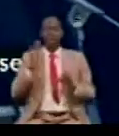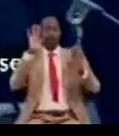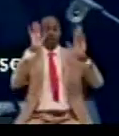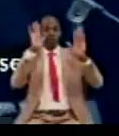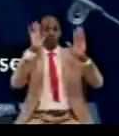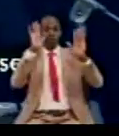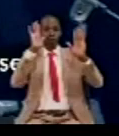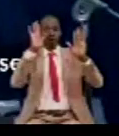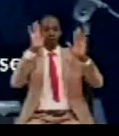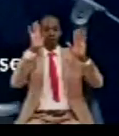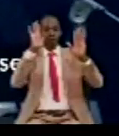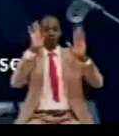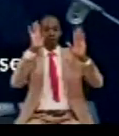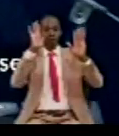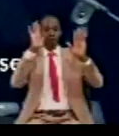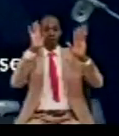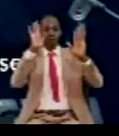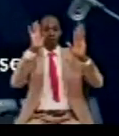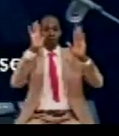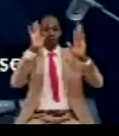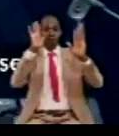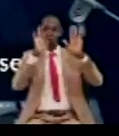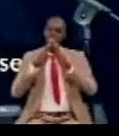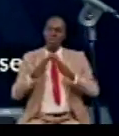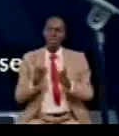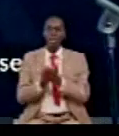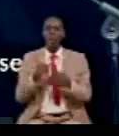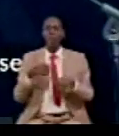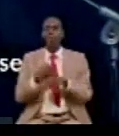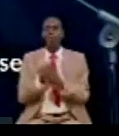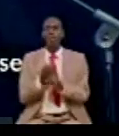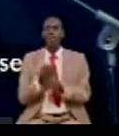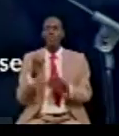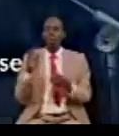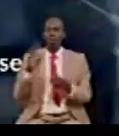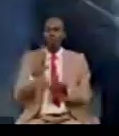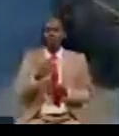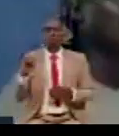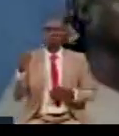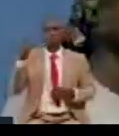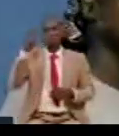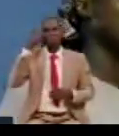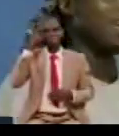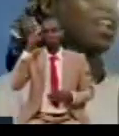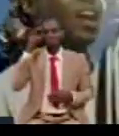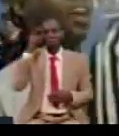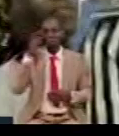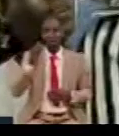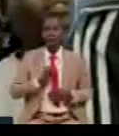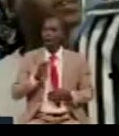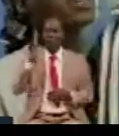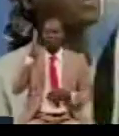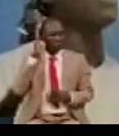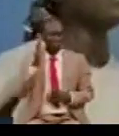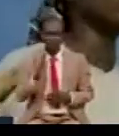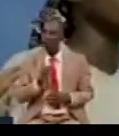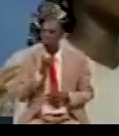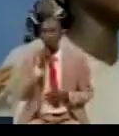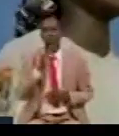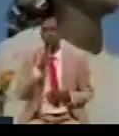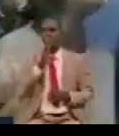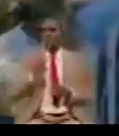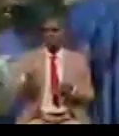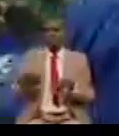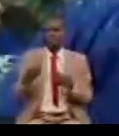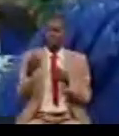chaos. I've got peace that makes no sense, so I won't be